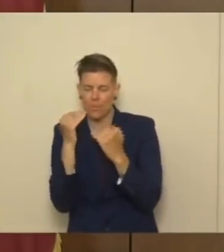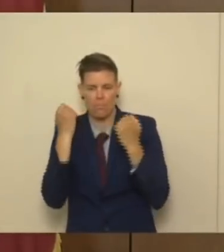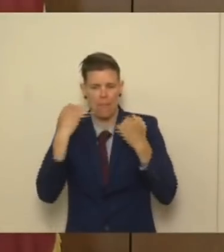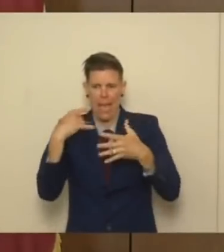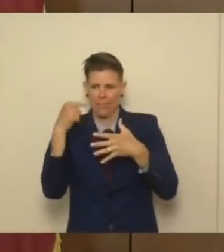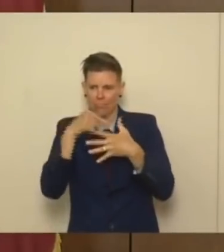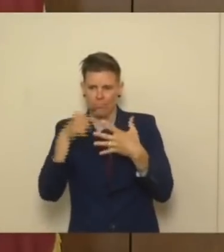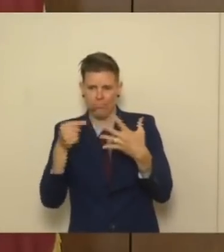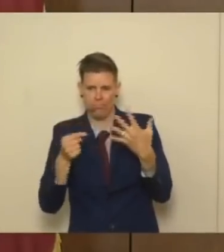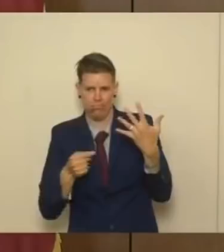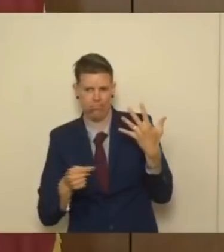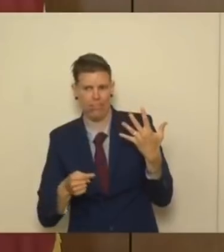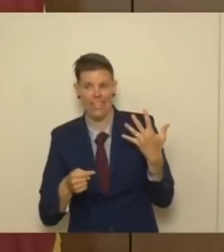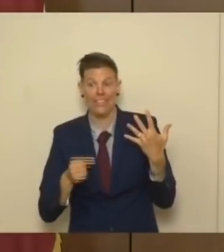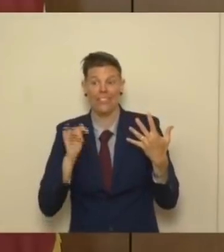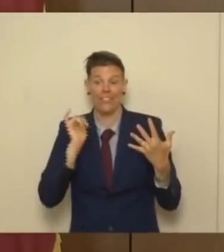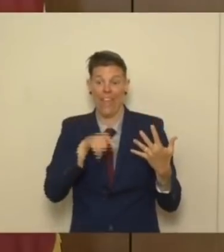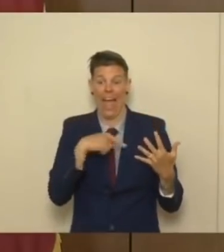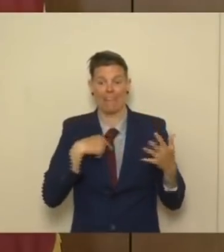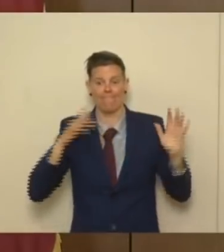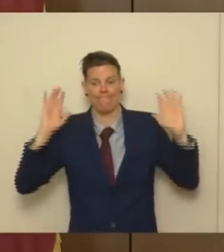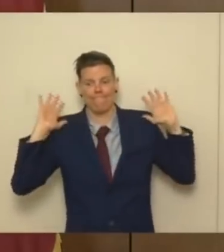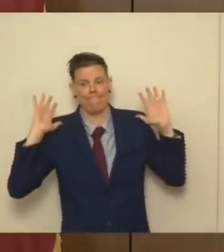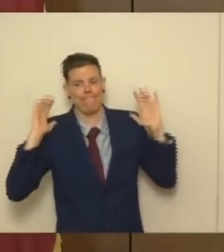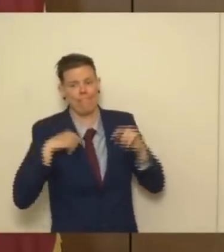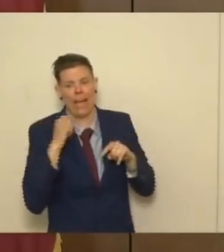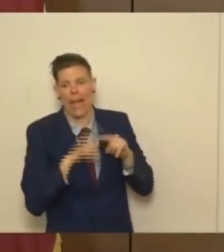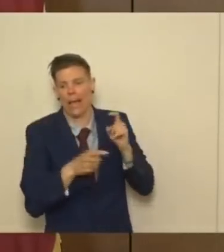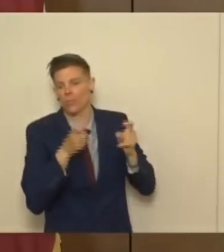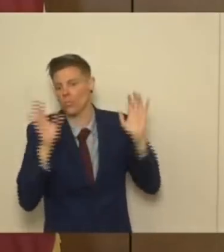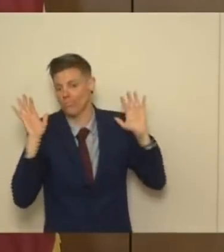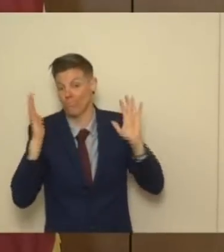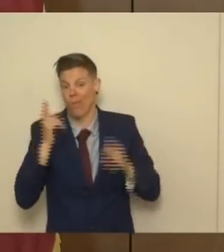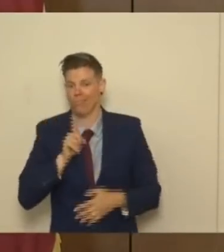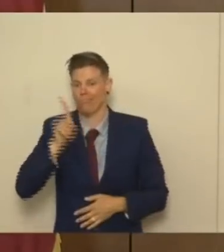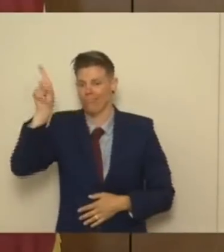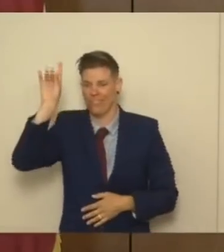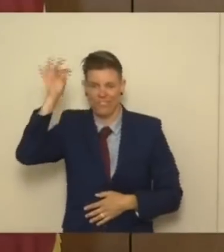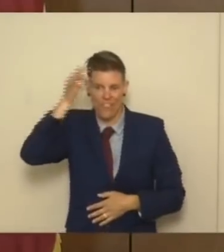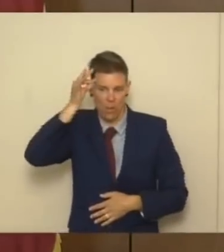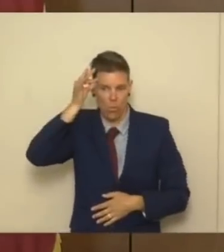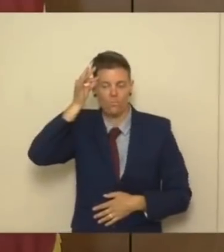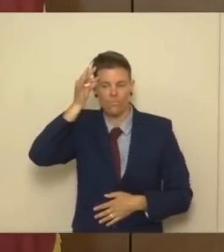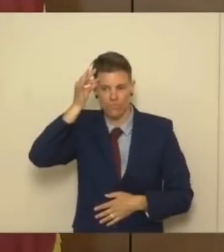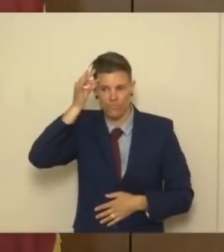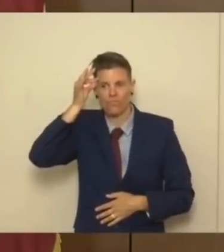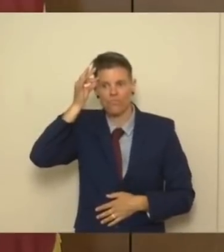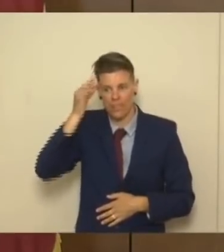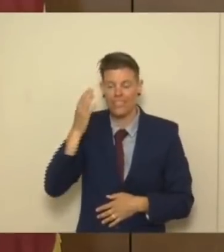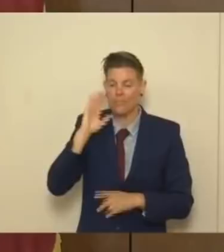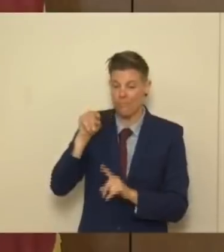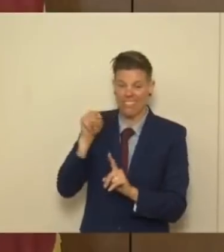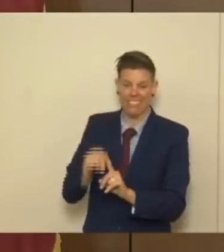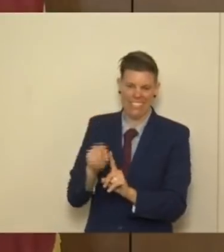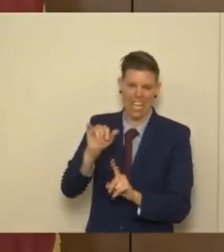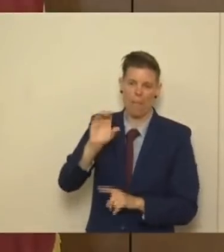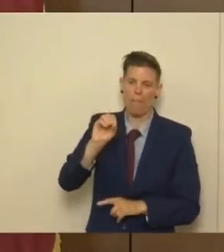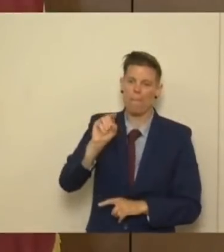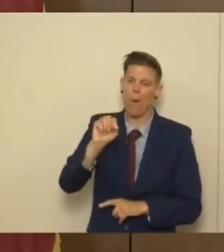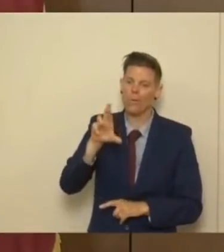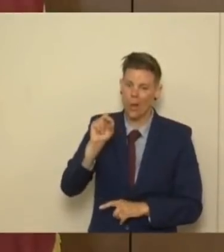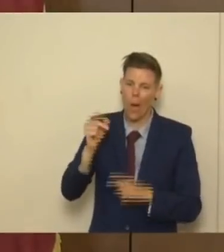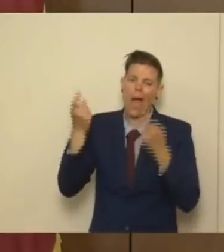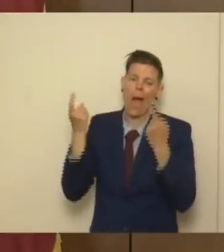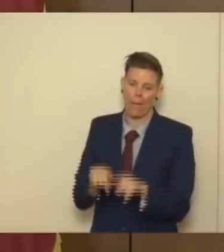seeing that bear out in Ontario County. Notwithstanding, we have far too many cases and a significantly